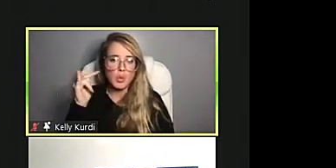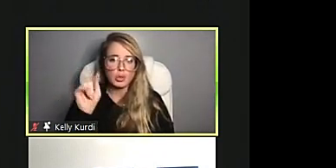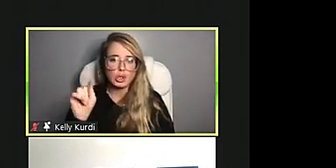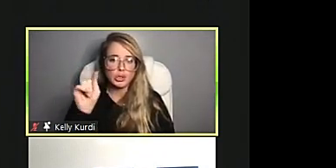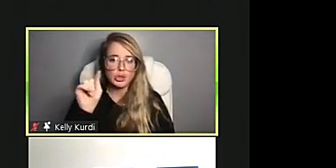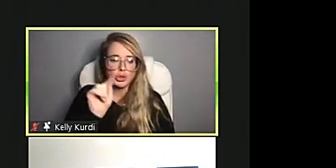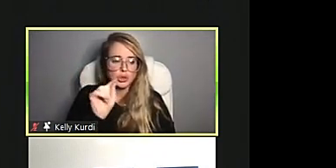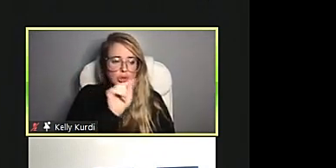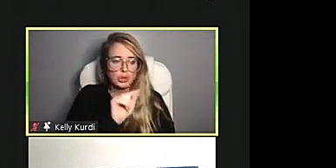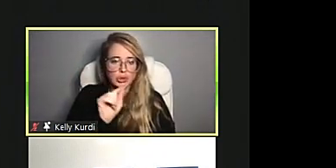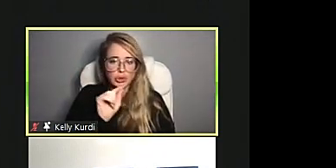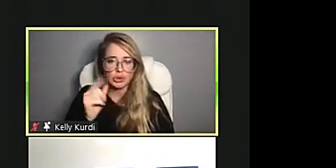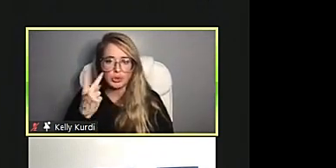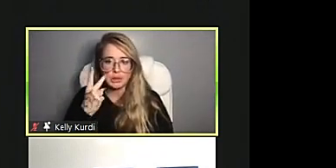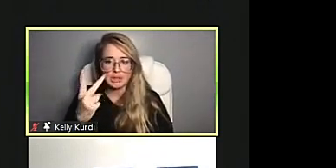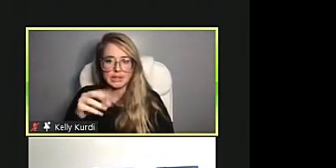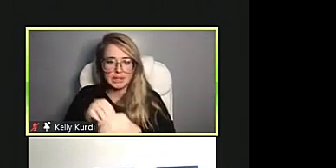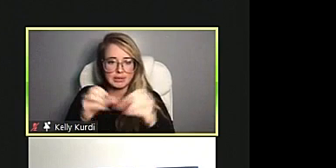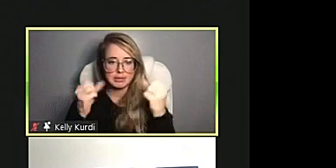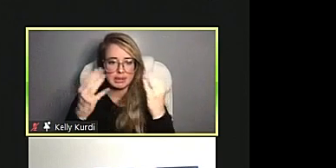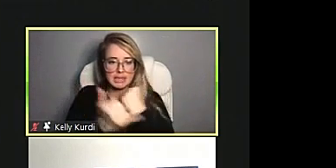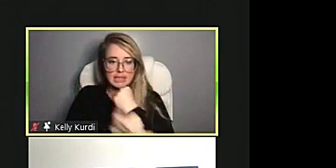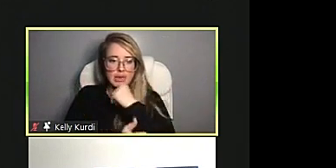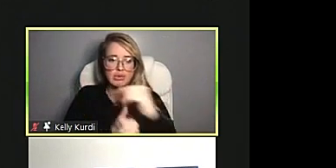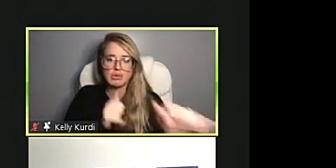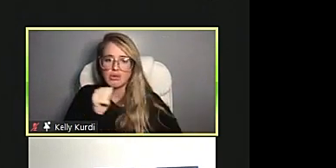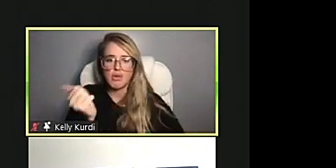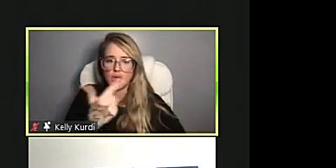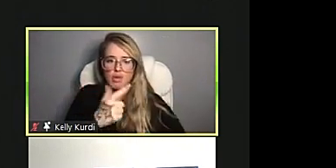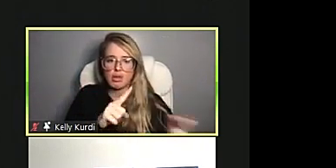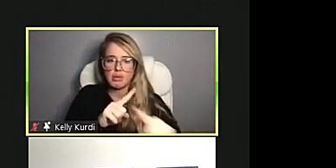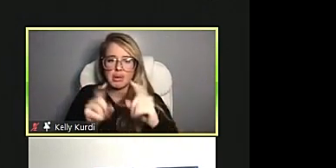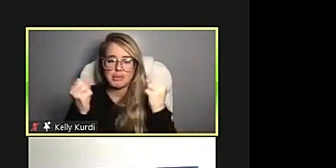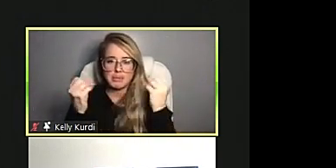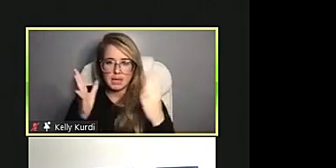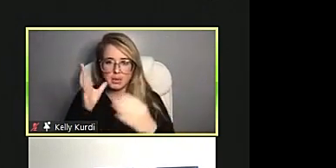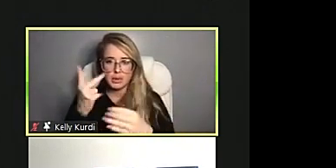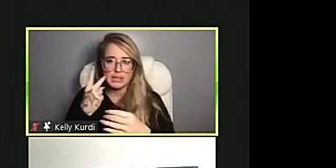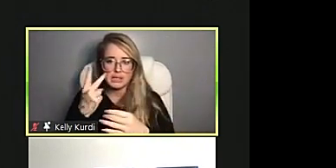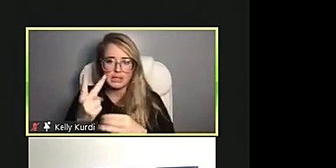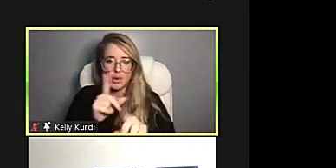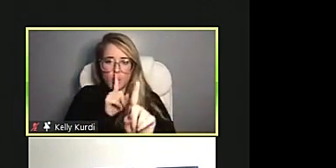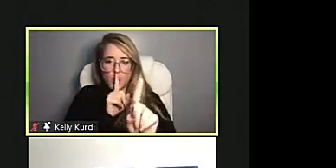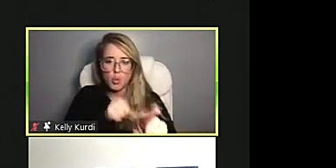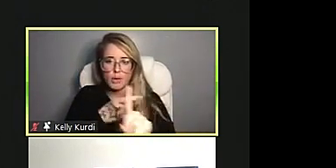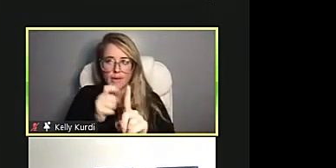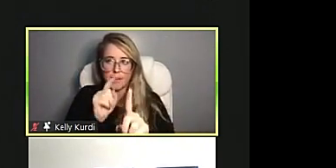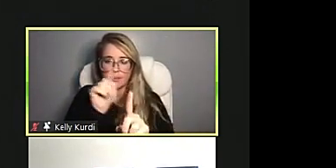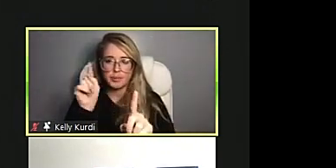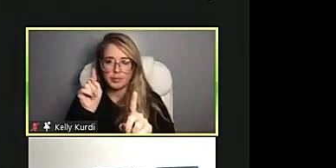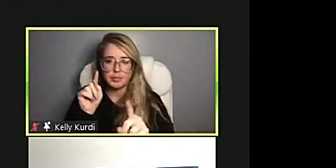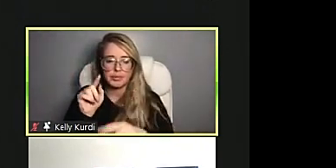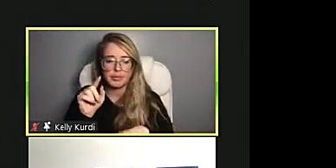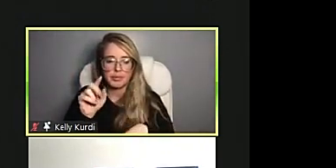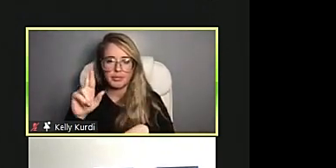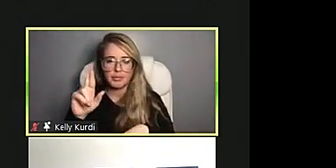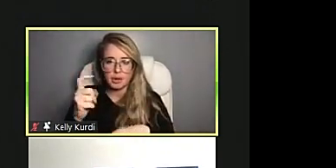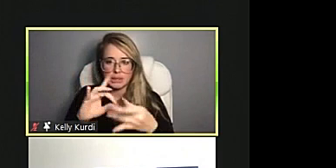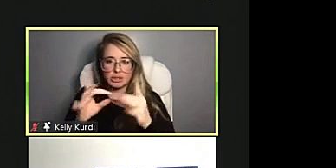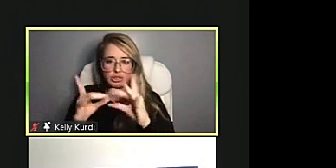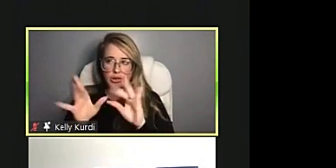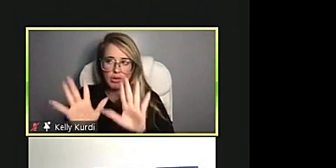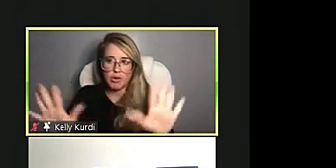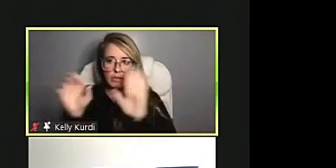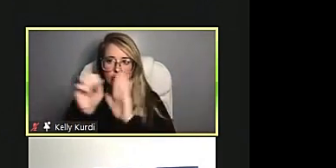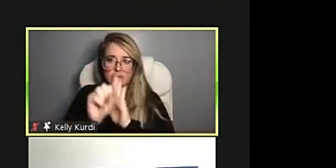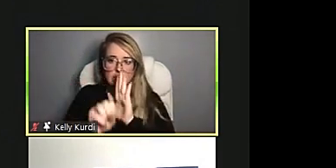see in many counties, not all, but many, are orders that have been placed by our retail pharmacy chains across the state. The